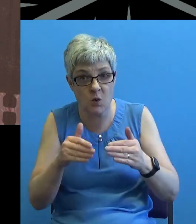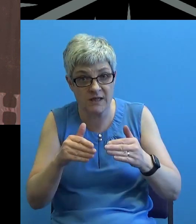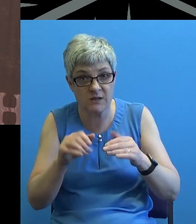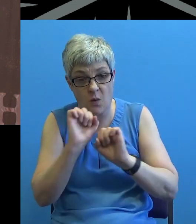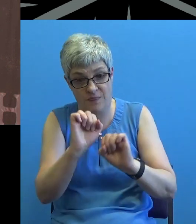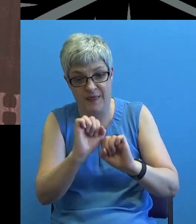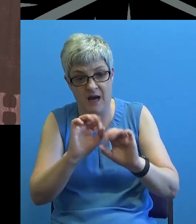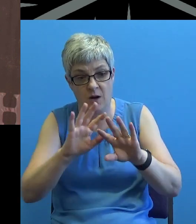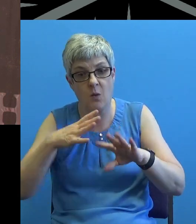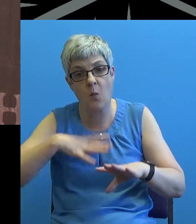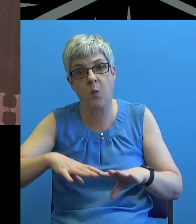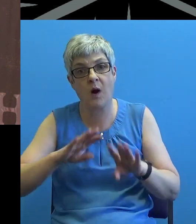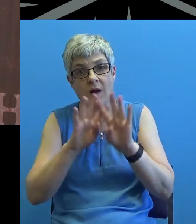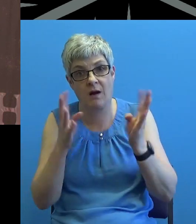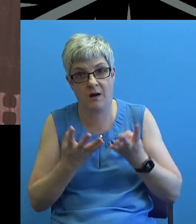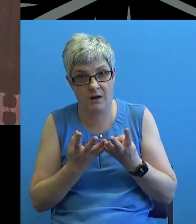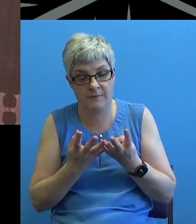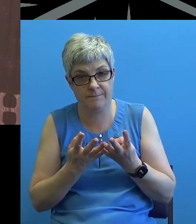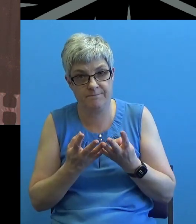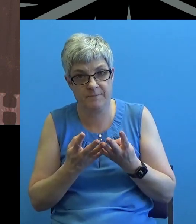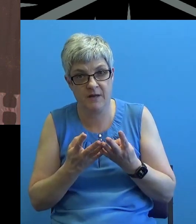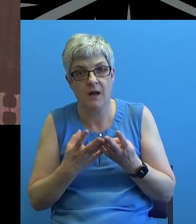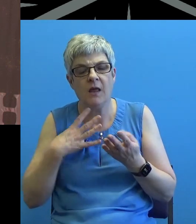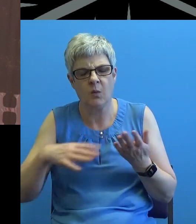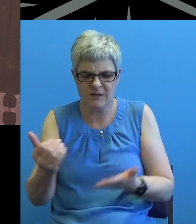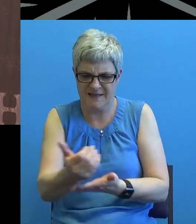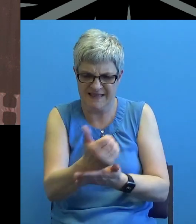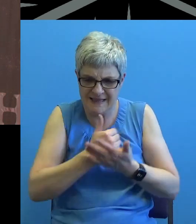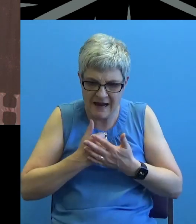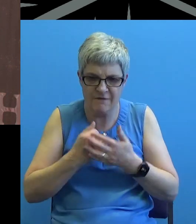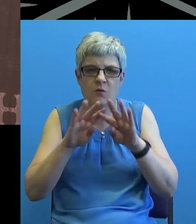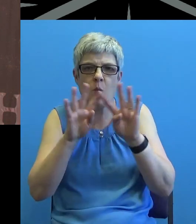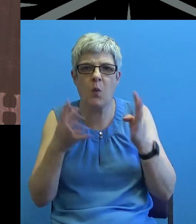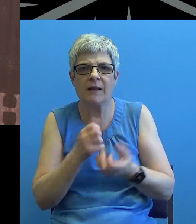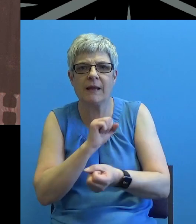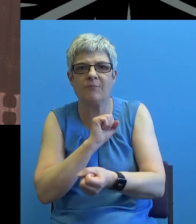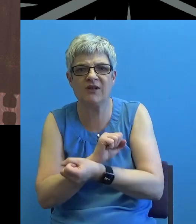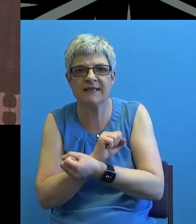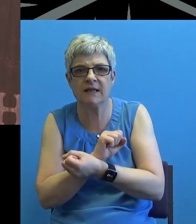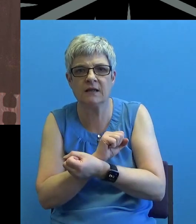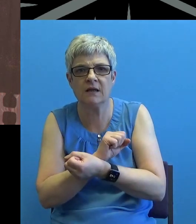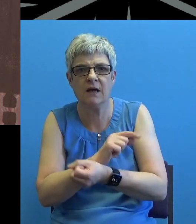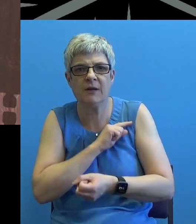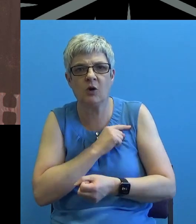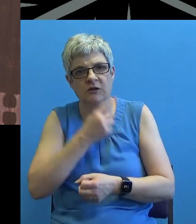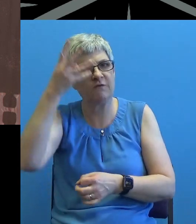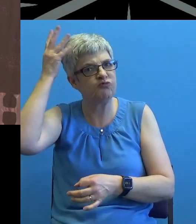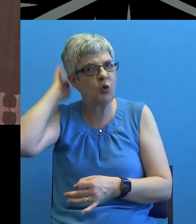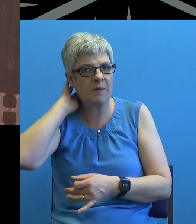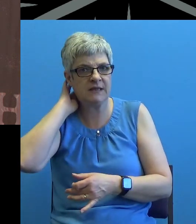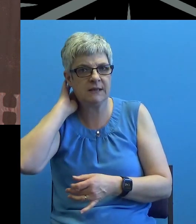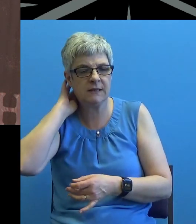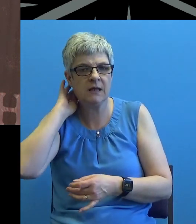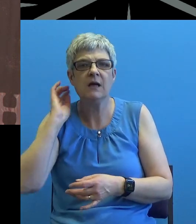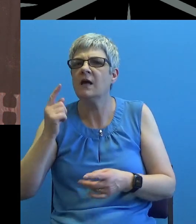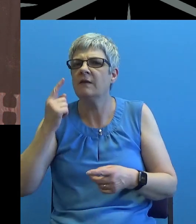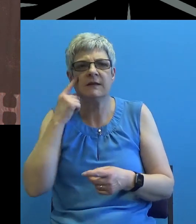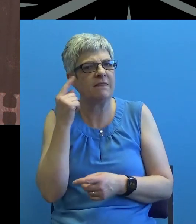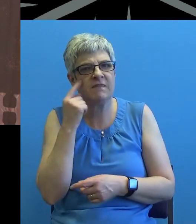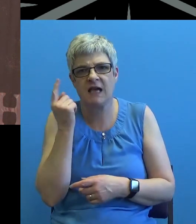need. They wanted to be saved from their worldly prison under the Roman occupation and gave no